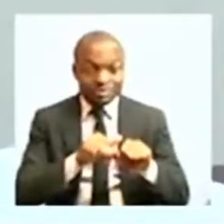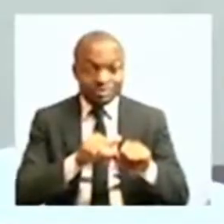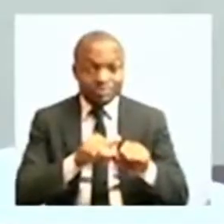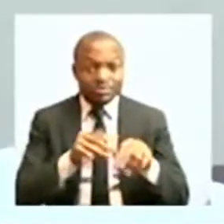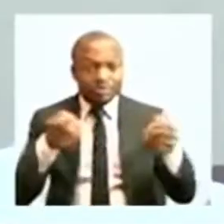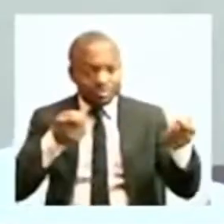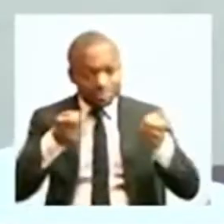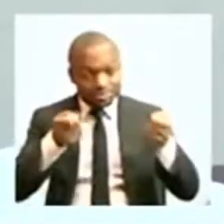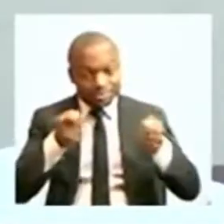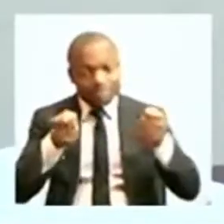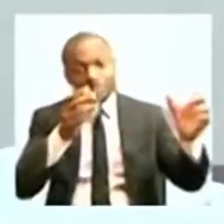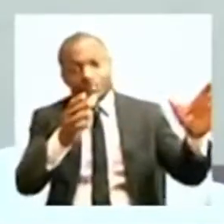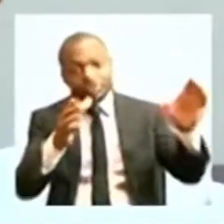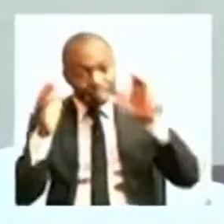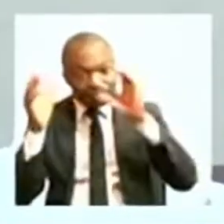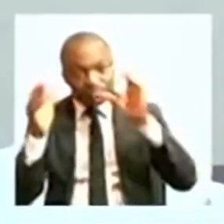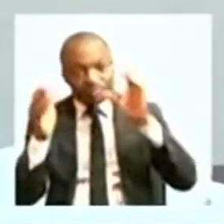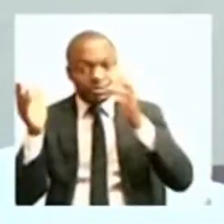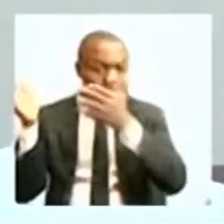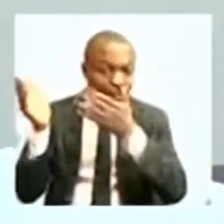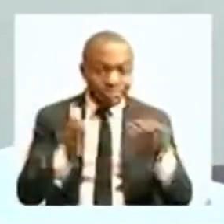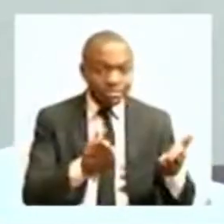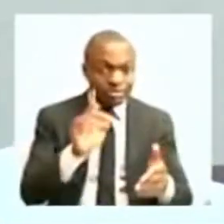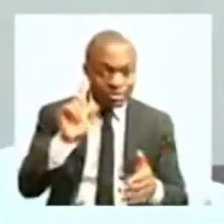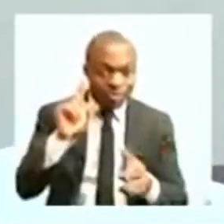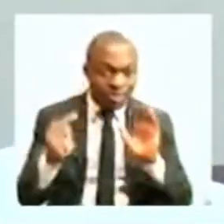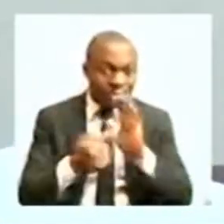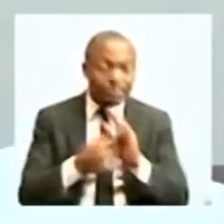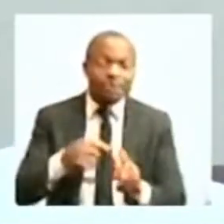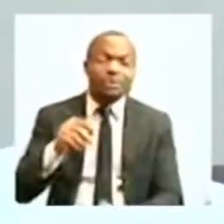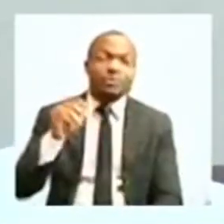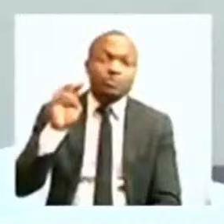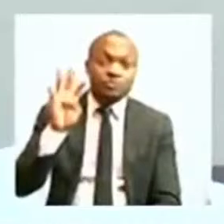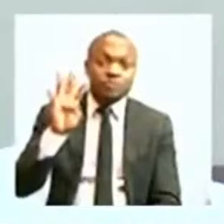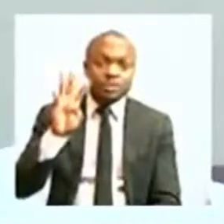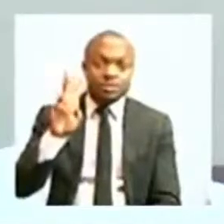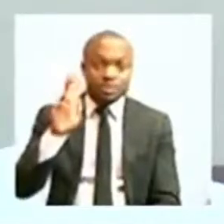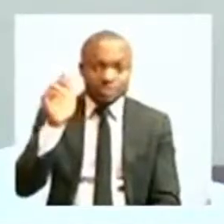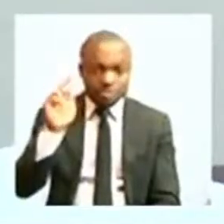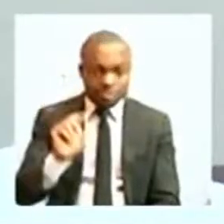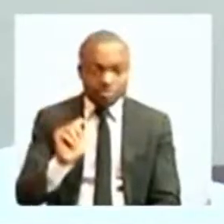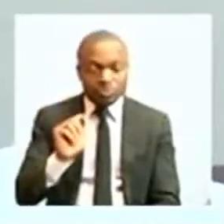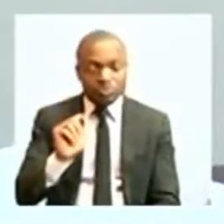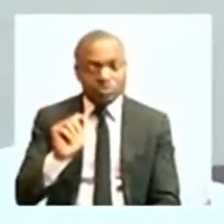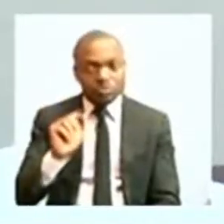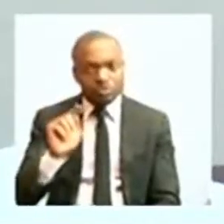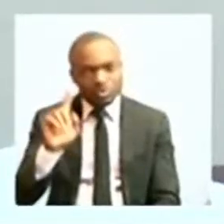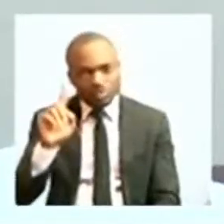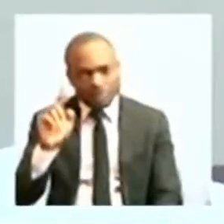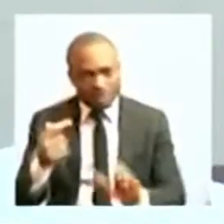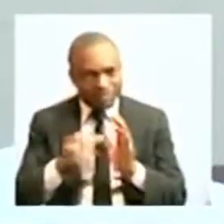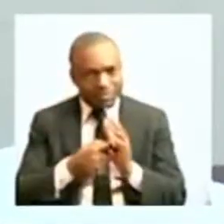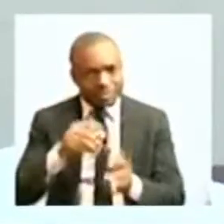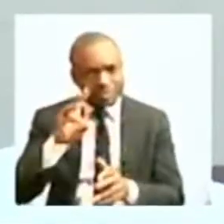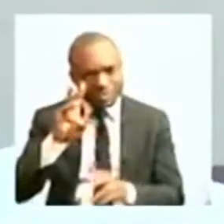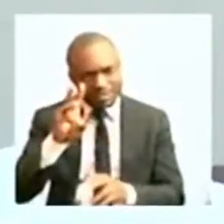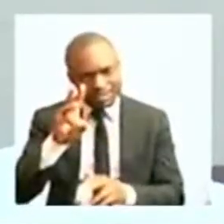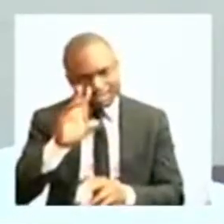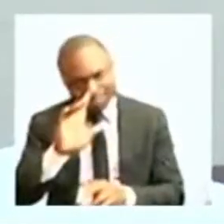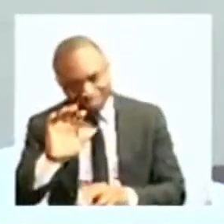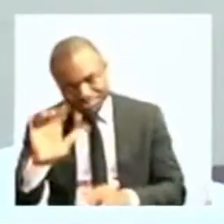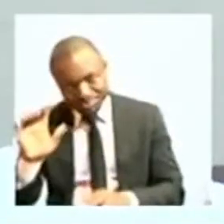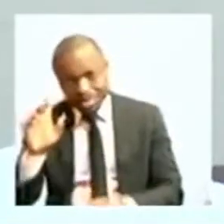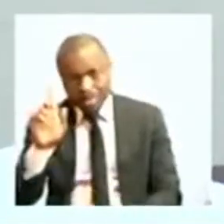come. It was supposed to be 1.4, then VAT to 1.6 something from 2023.